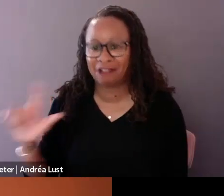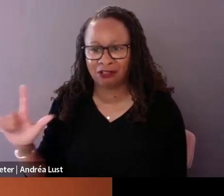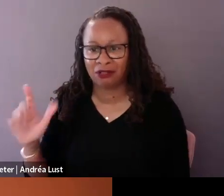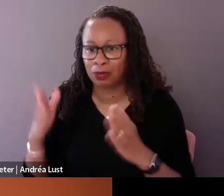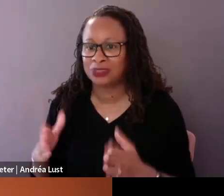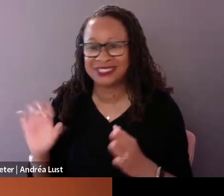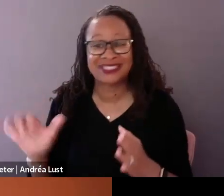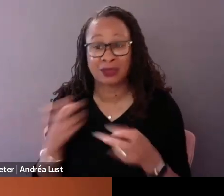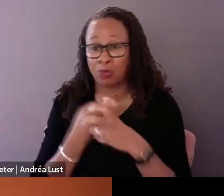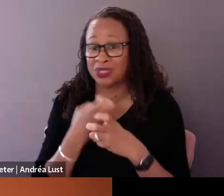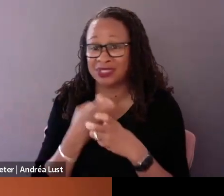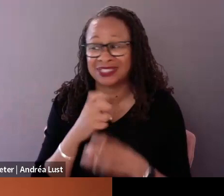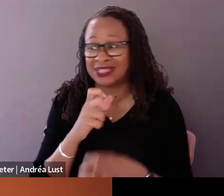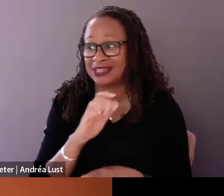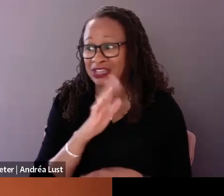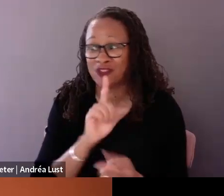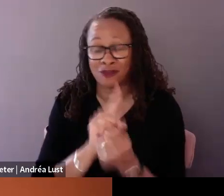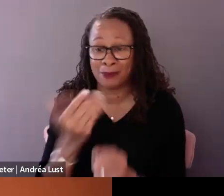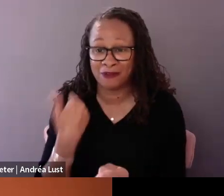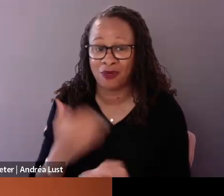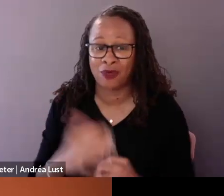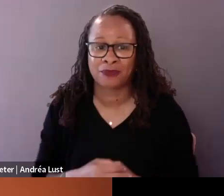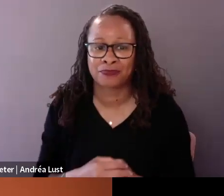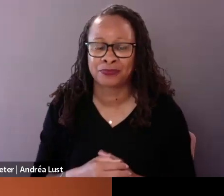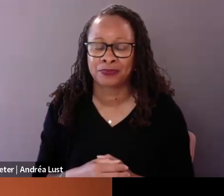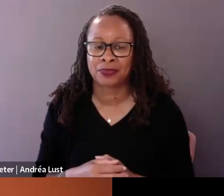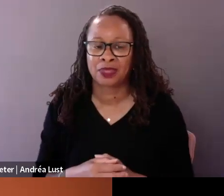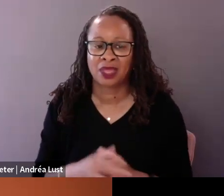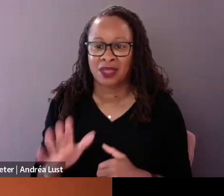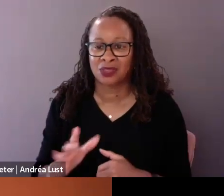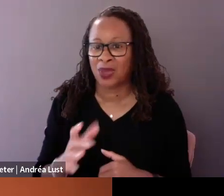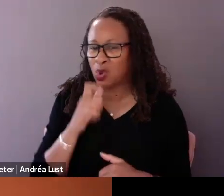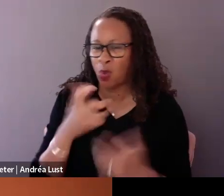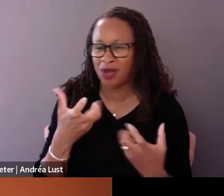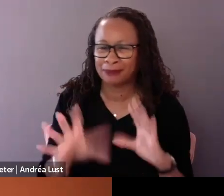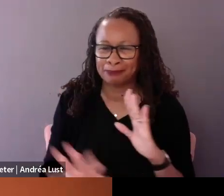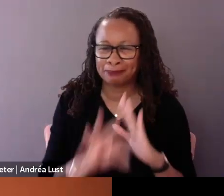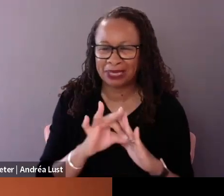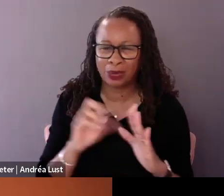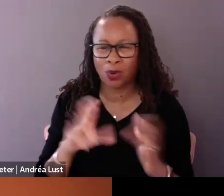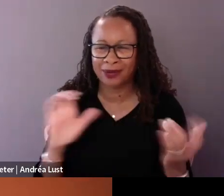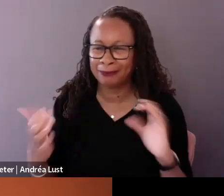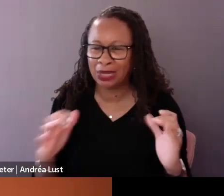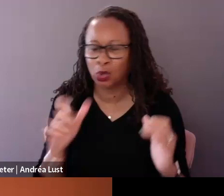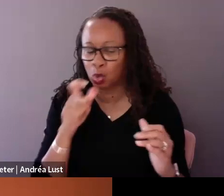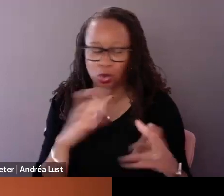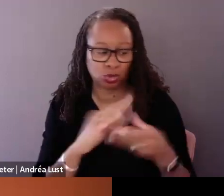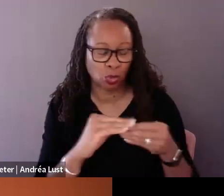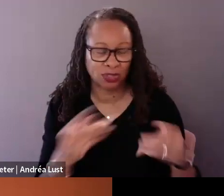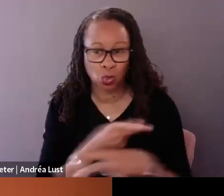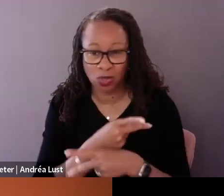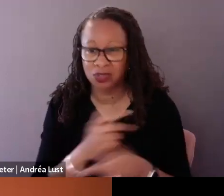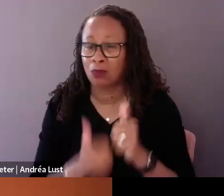other. So I hesitate to sort of, you know, compare,